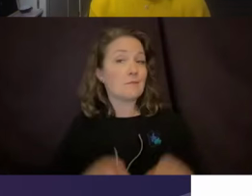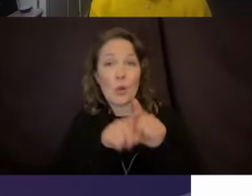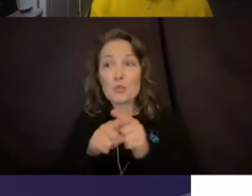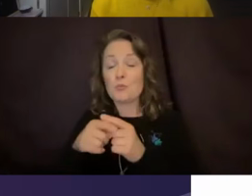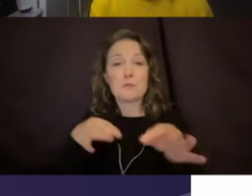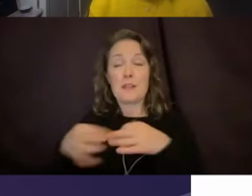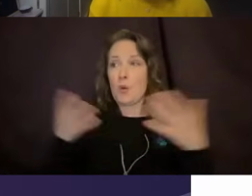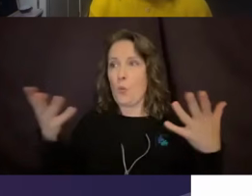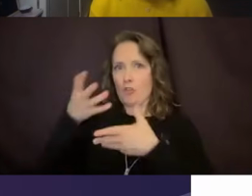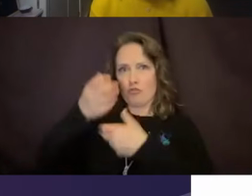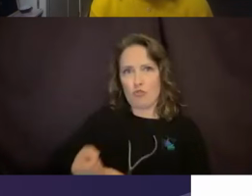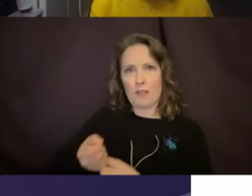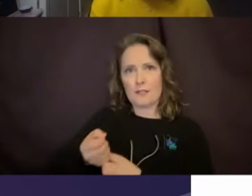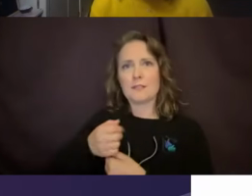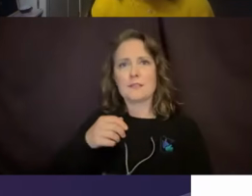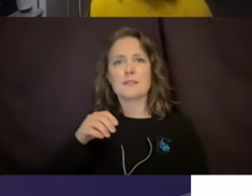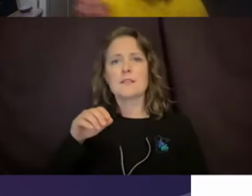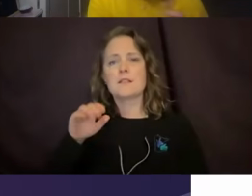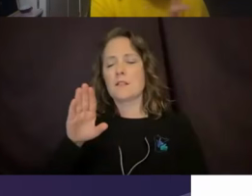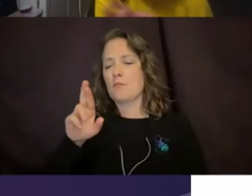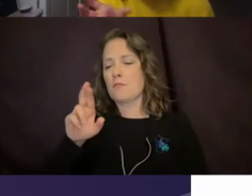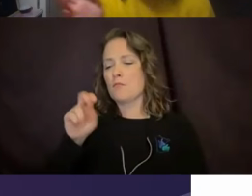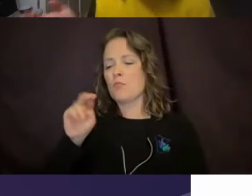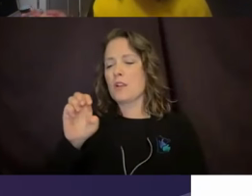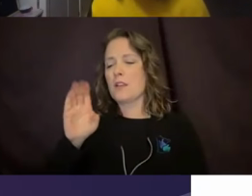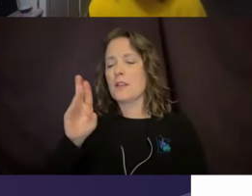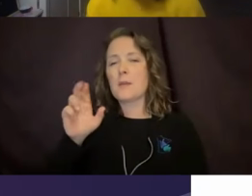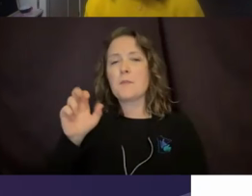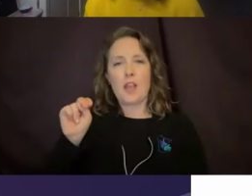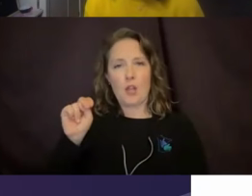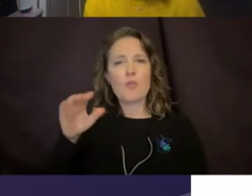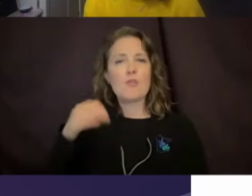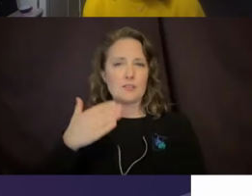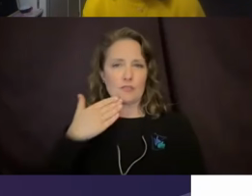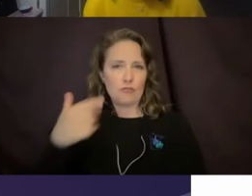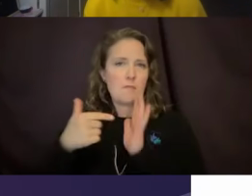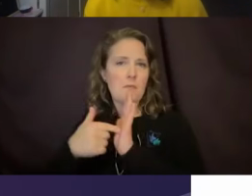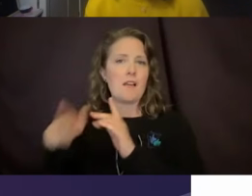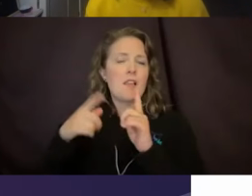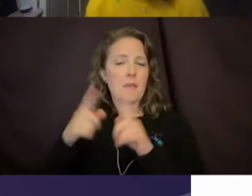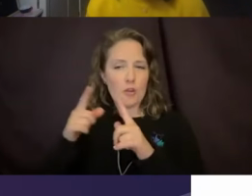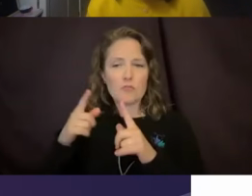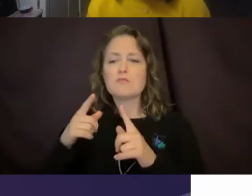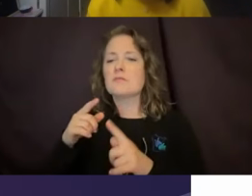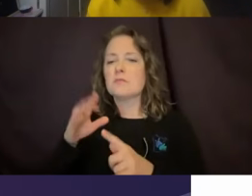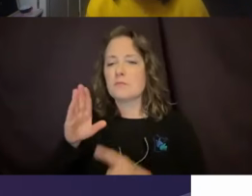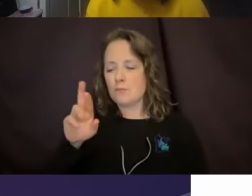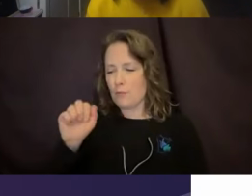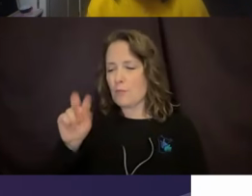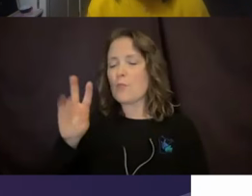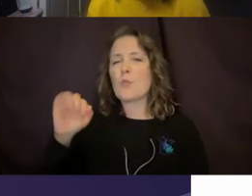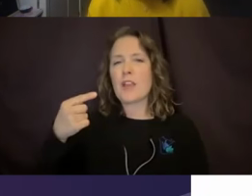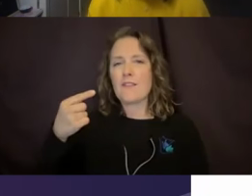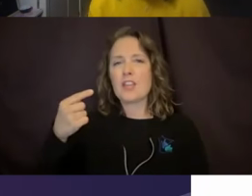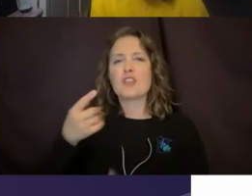I think even like Brené Brown has a really great model. If you look up like Braving Trust with Brené Brown, she talks about